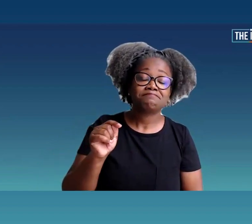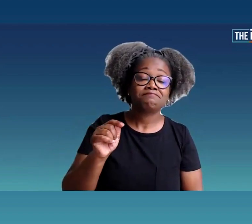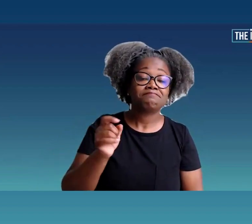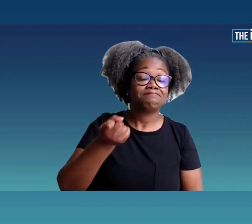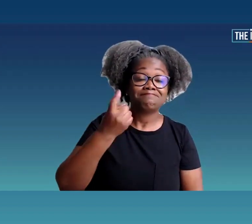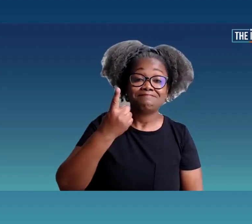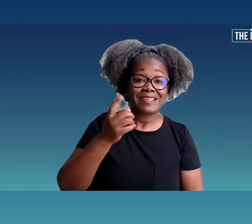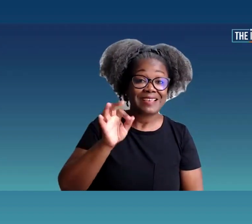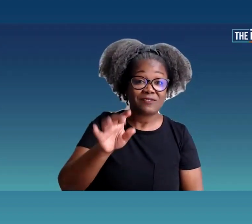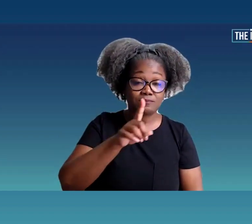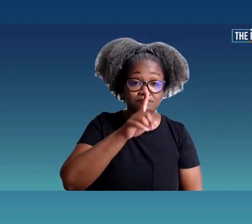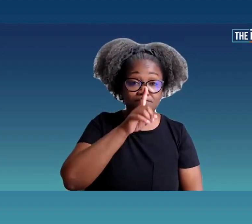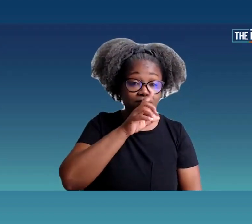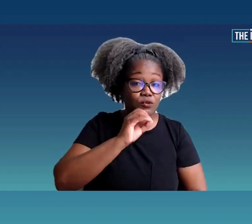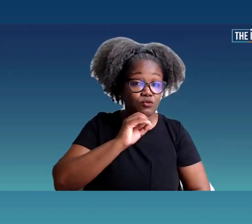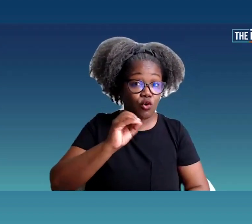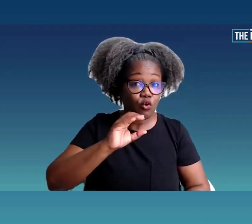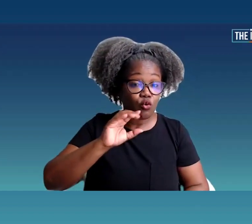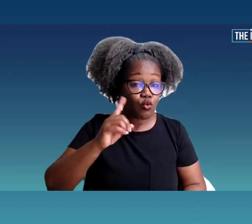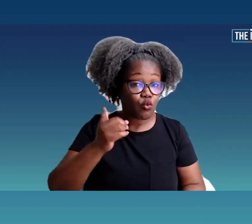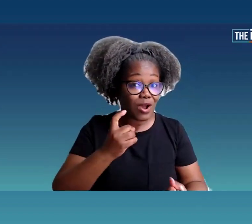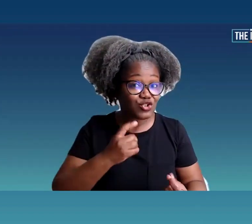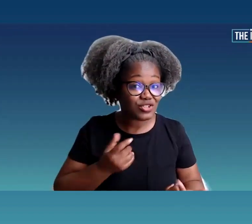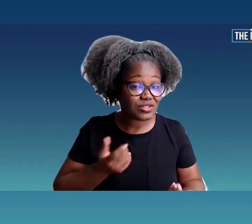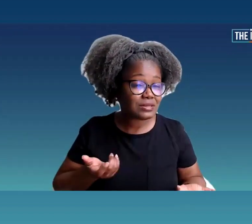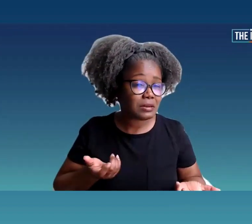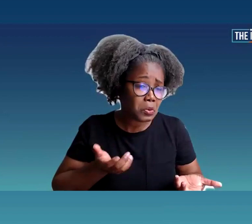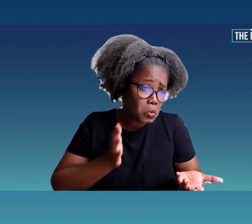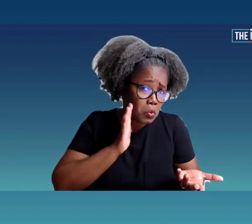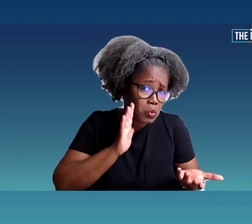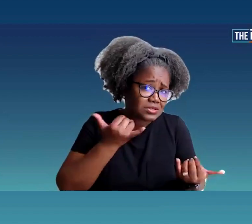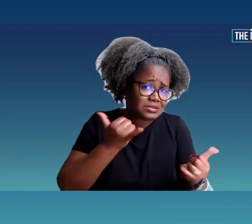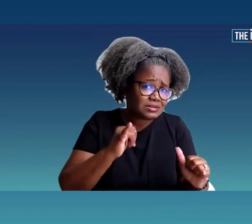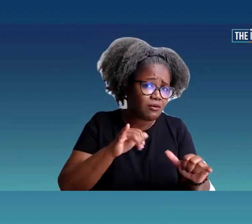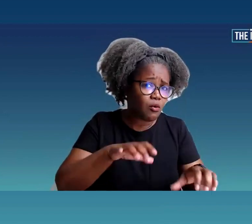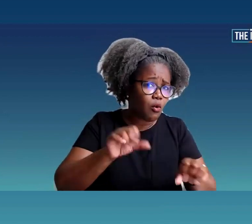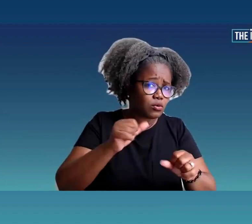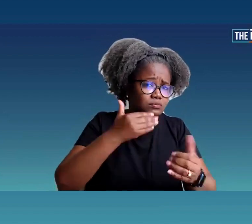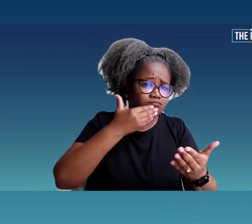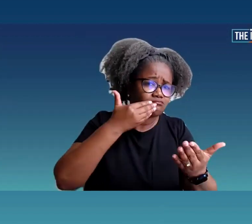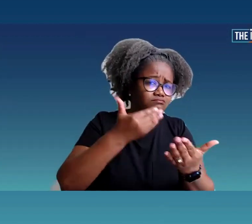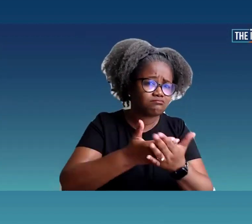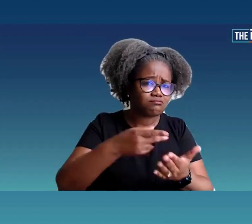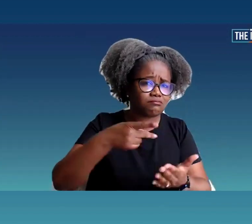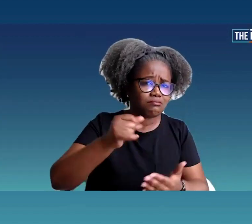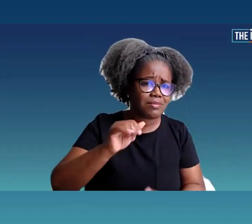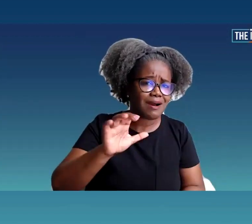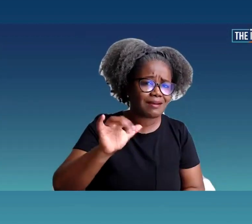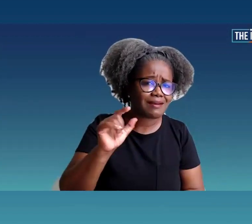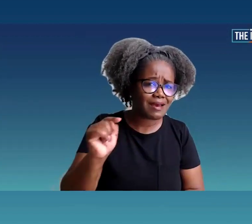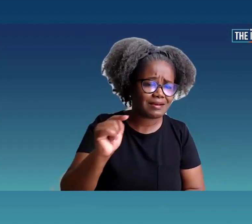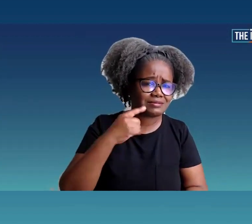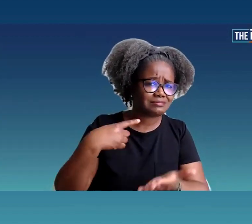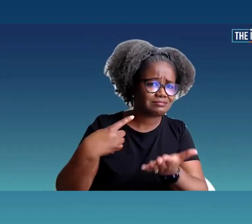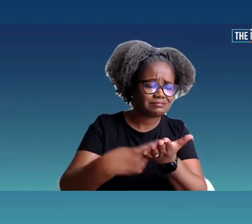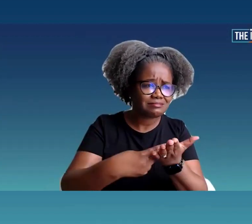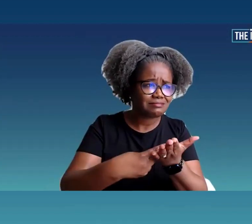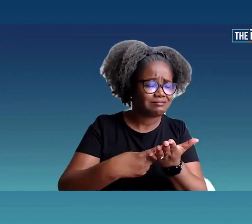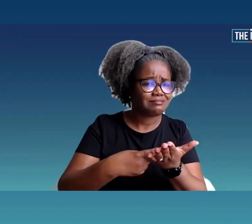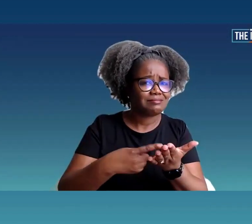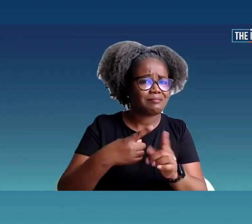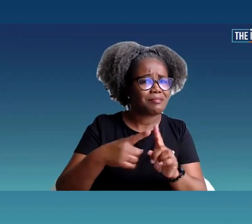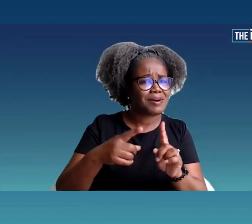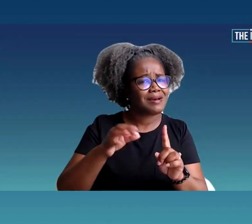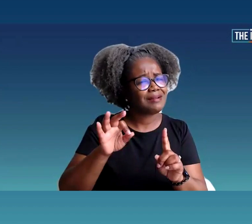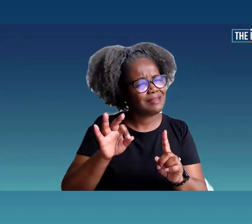conversation, but it won't hit the right notes of the things that you need to know and you want to know about how to use data in ways to